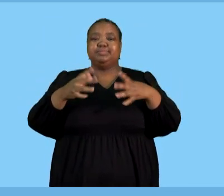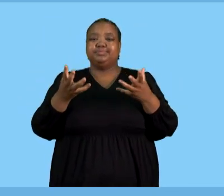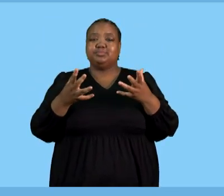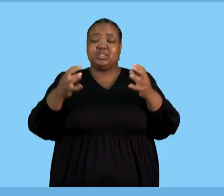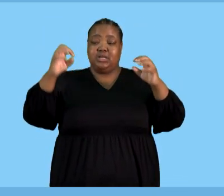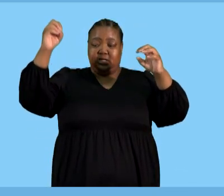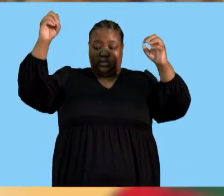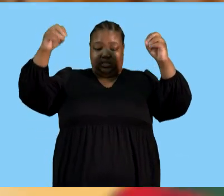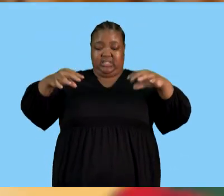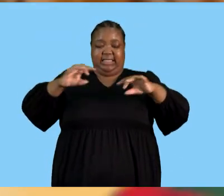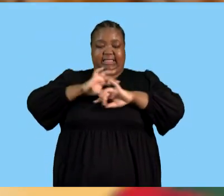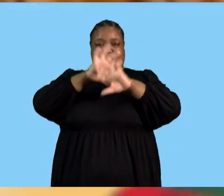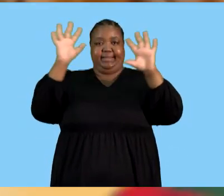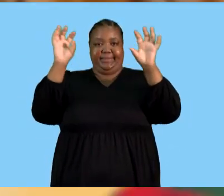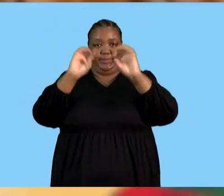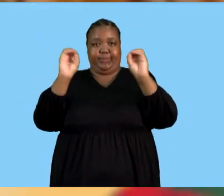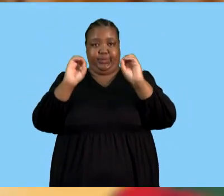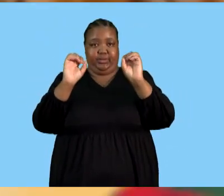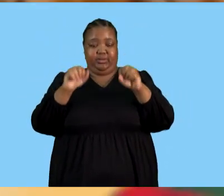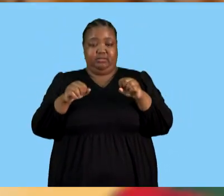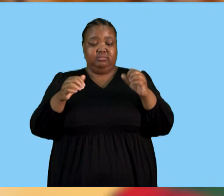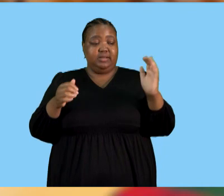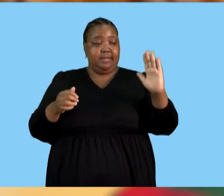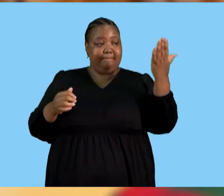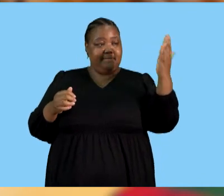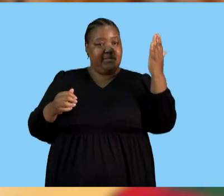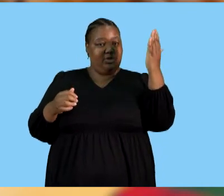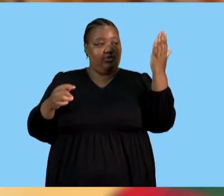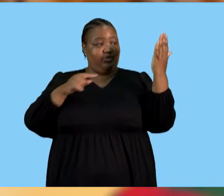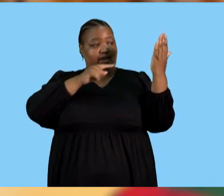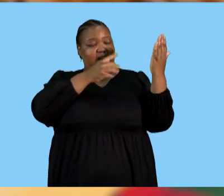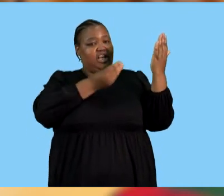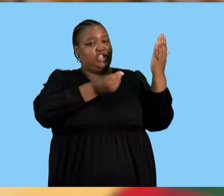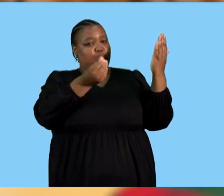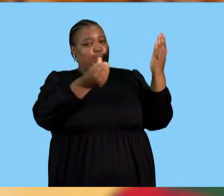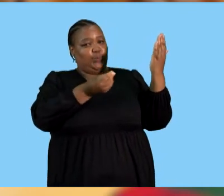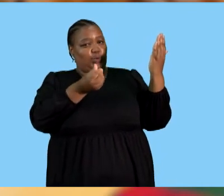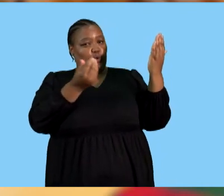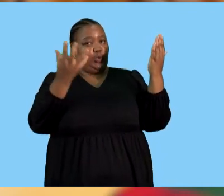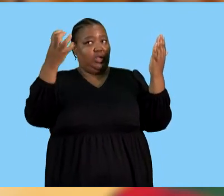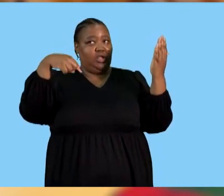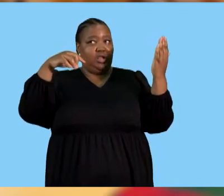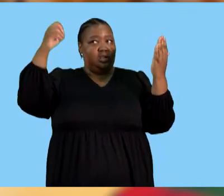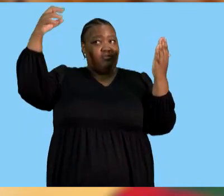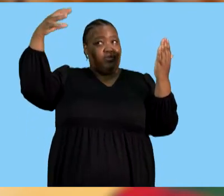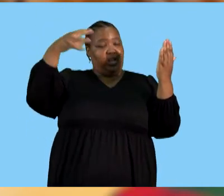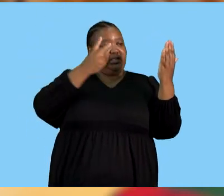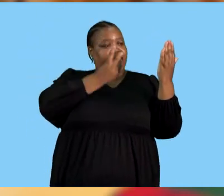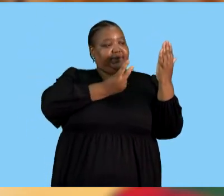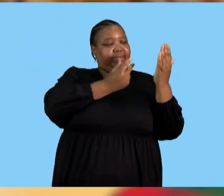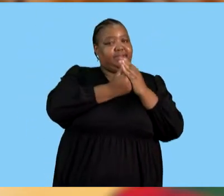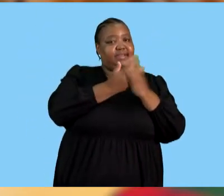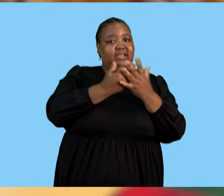clear. So we are able to see our reflection of a mirror because the mirror is a smooth surface. Light can be able to